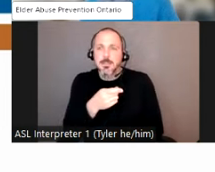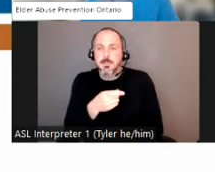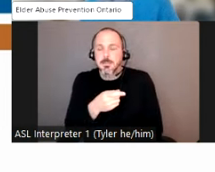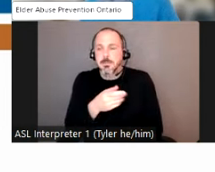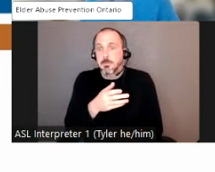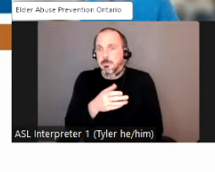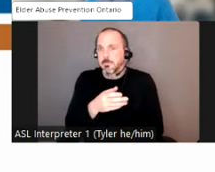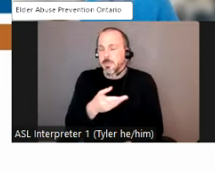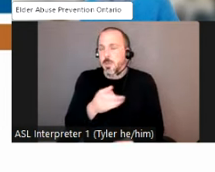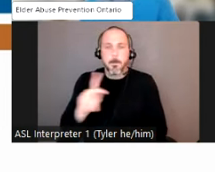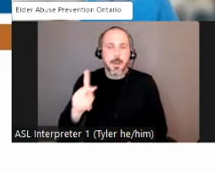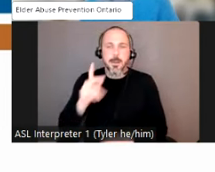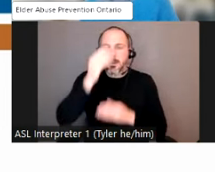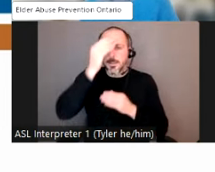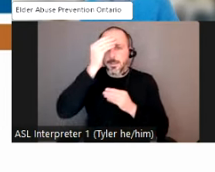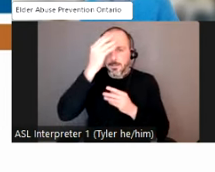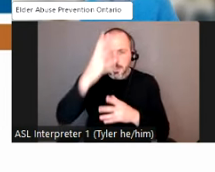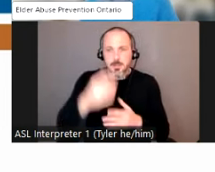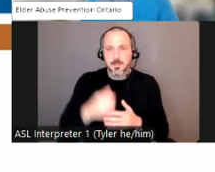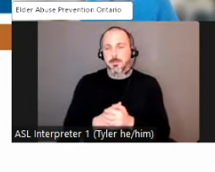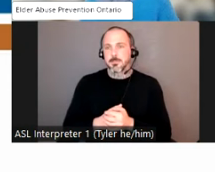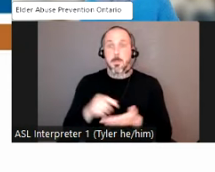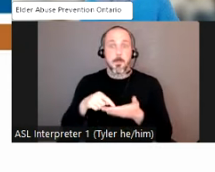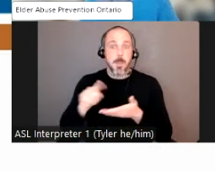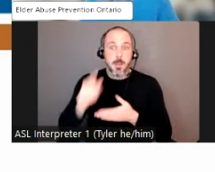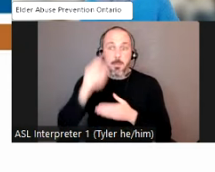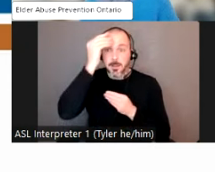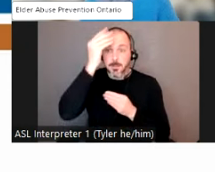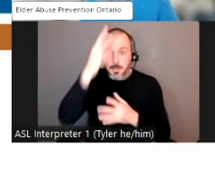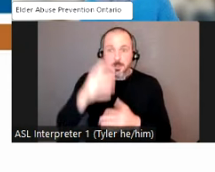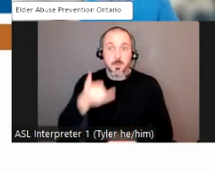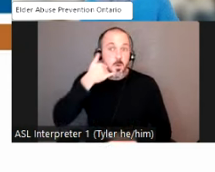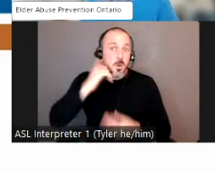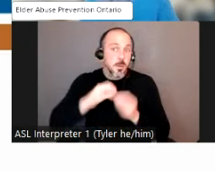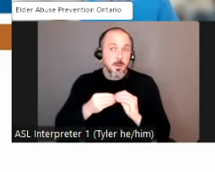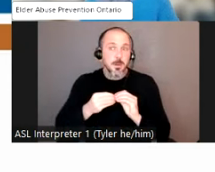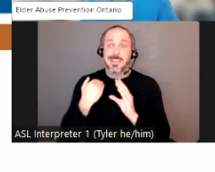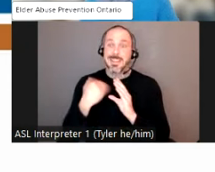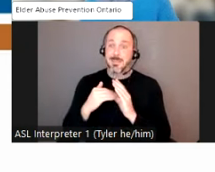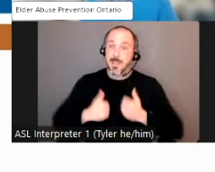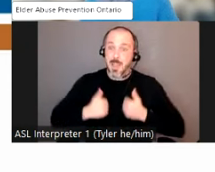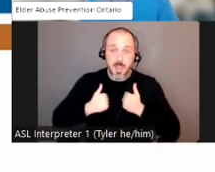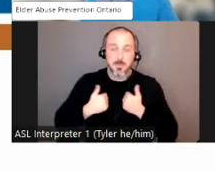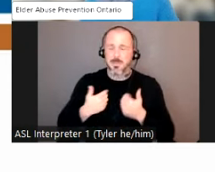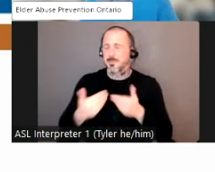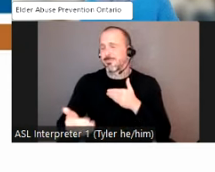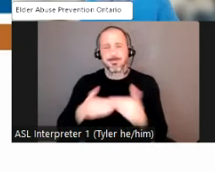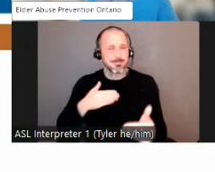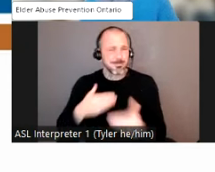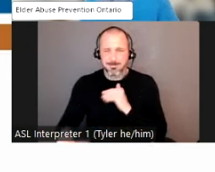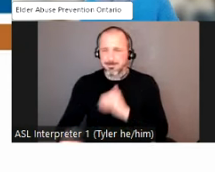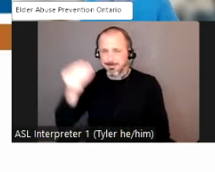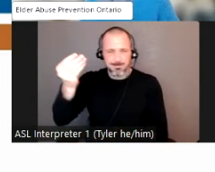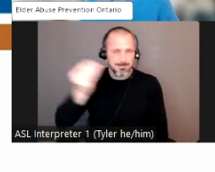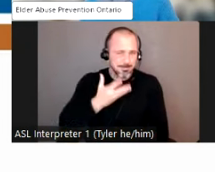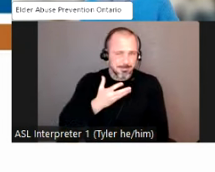account information, phone numbers, email address, whatever information you have, we would like to get that from you.